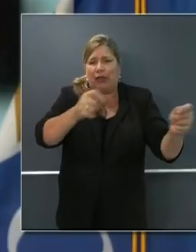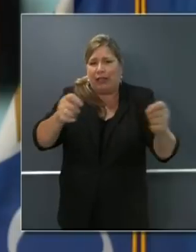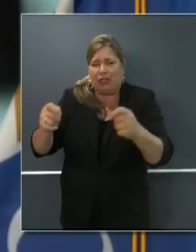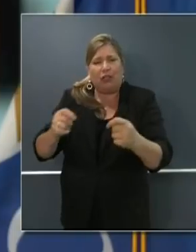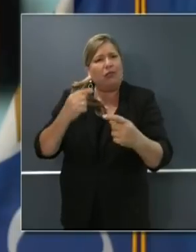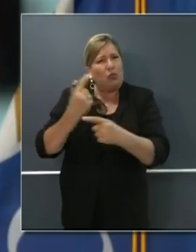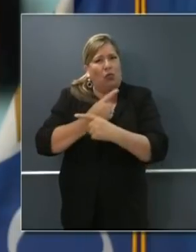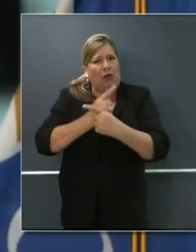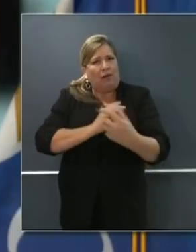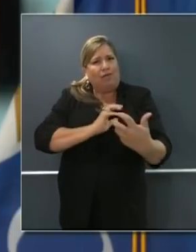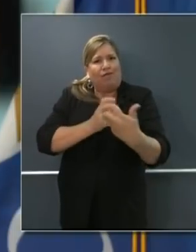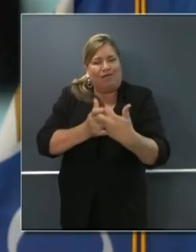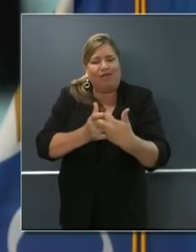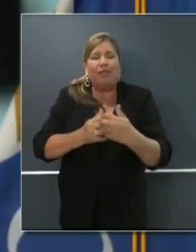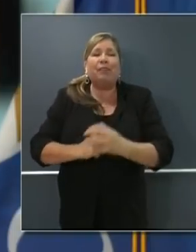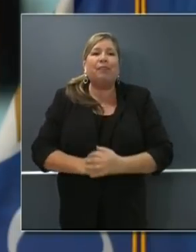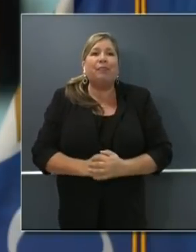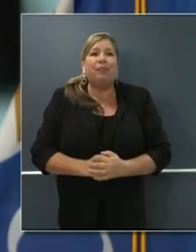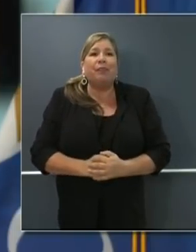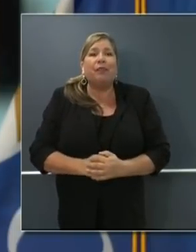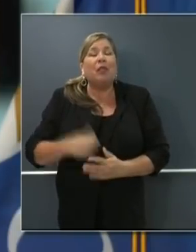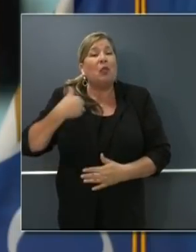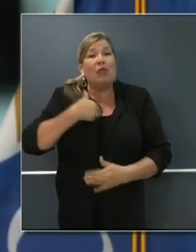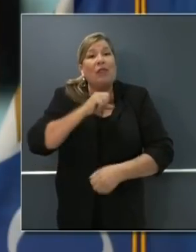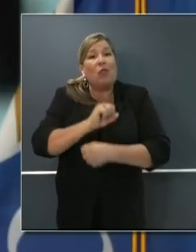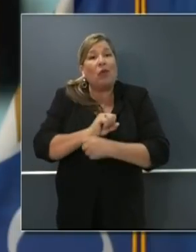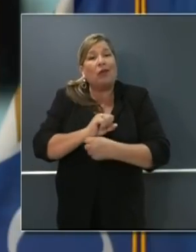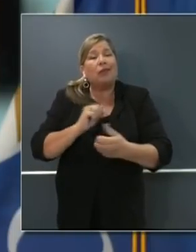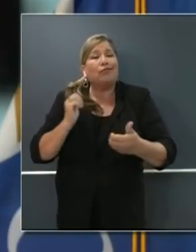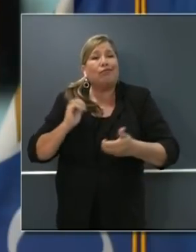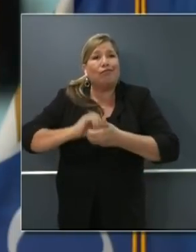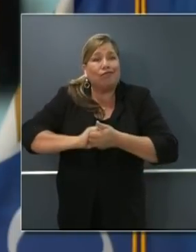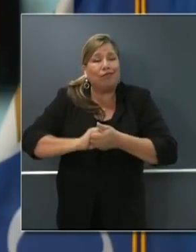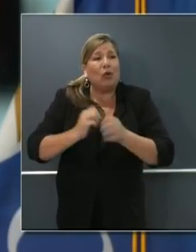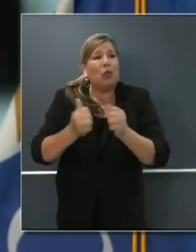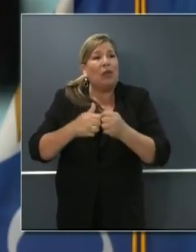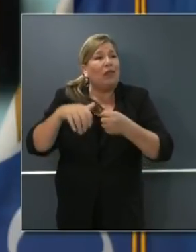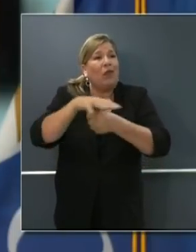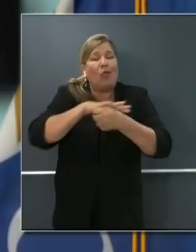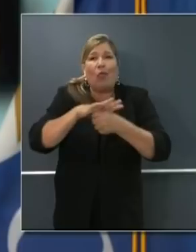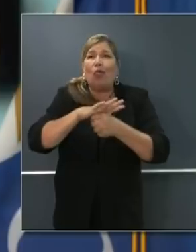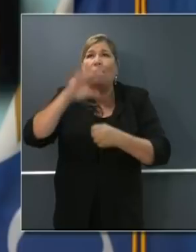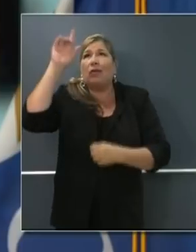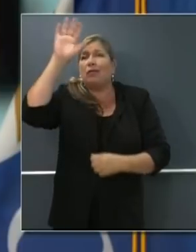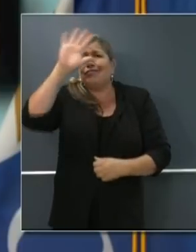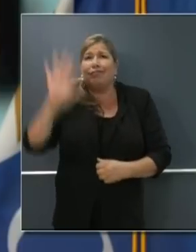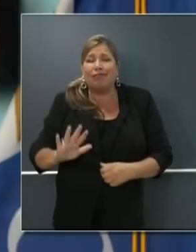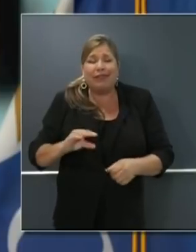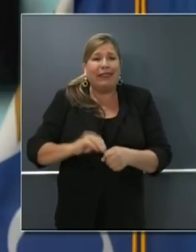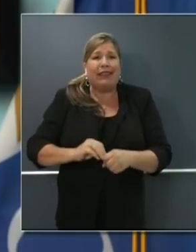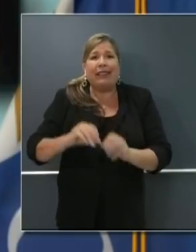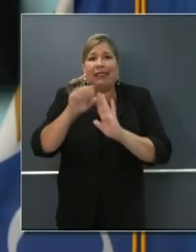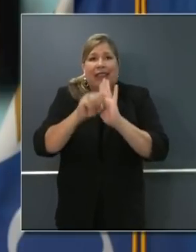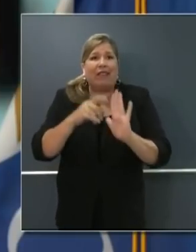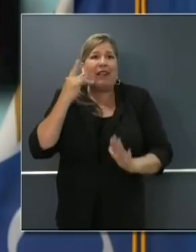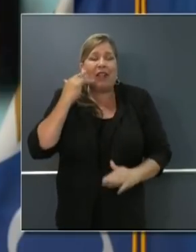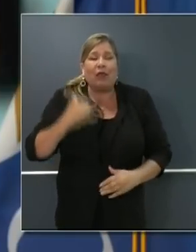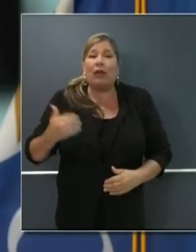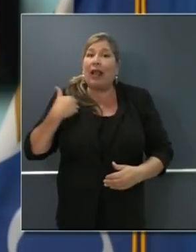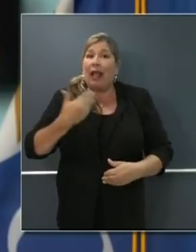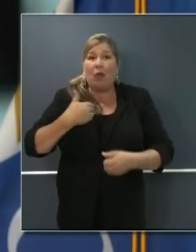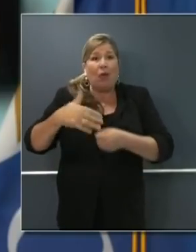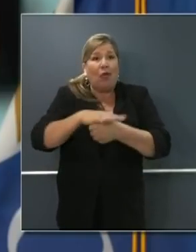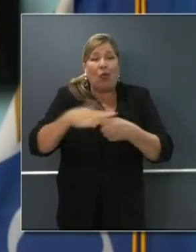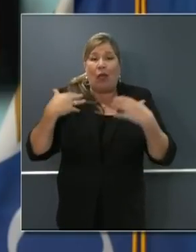To the stay-at-home order. Been working with our local partners all throughout the state of California, local health directors, local